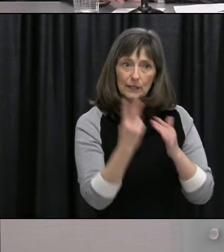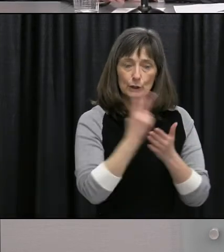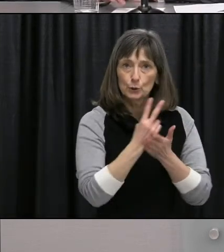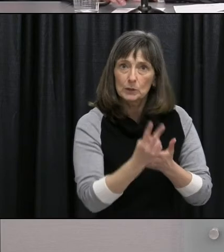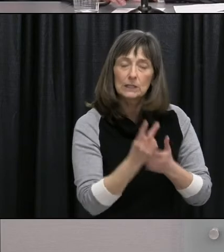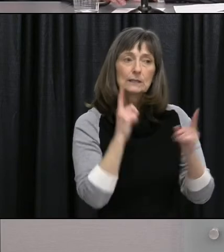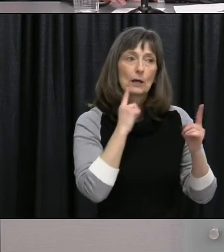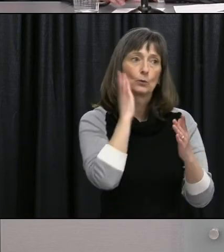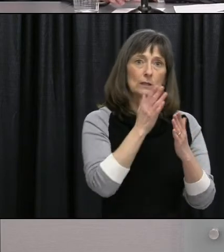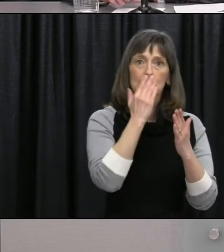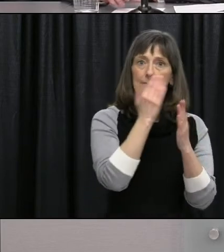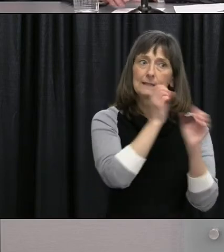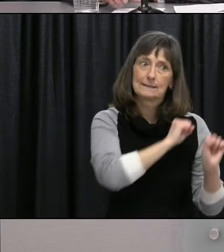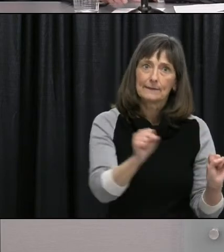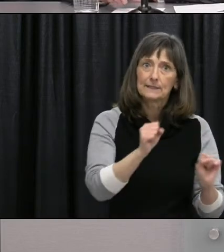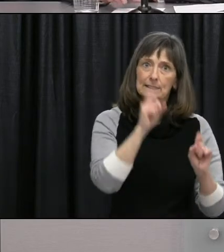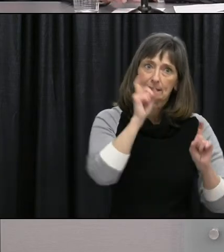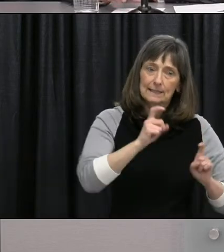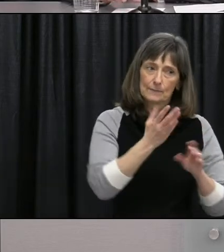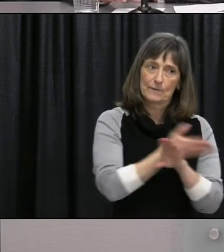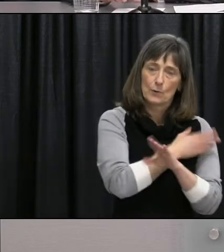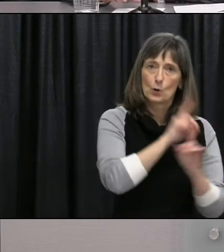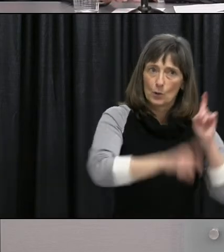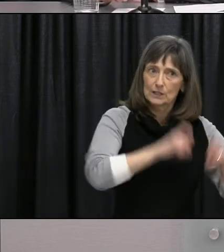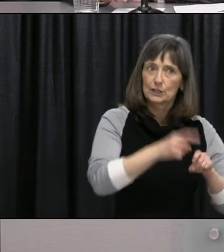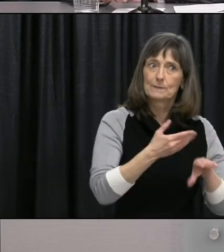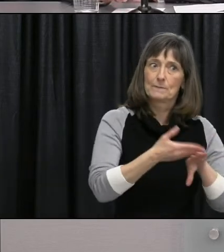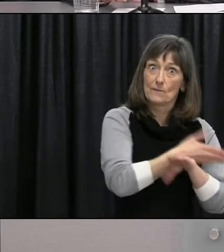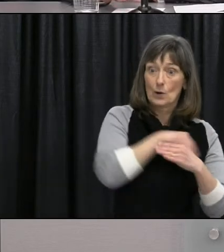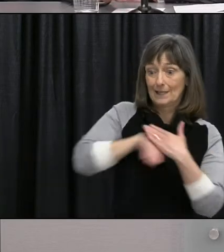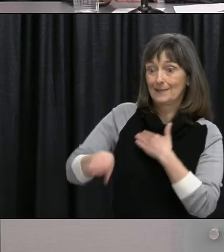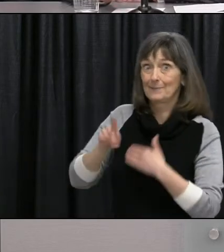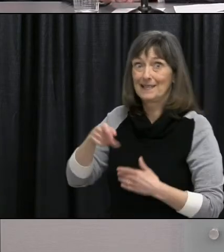that seasonal residents of Newfoundland and Labrador will do the same?